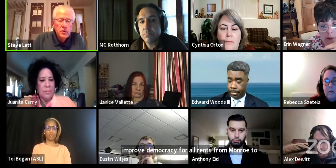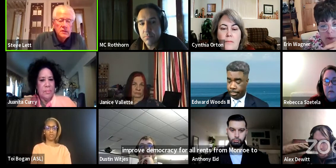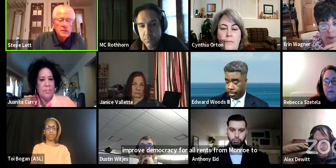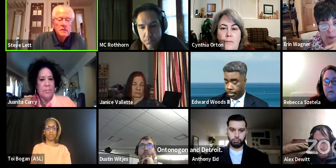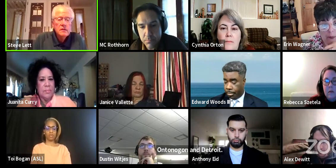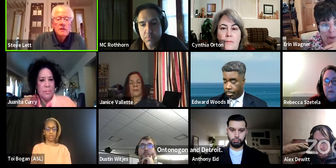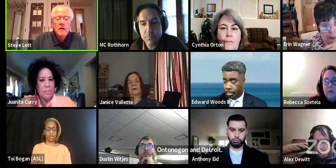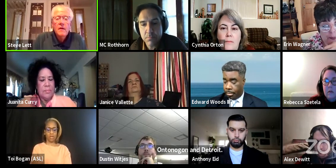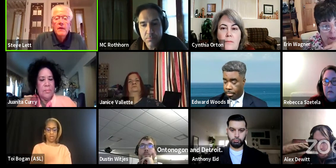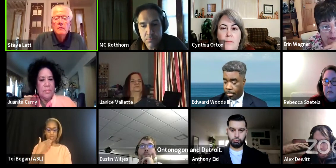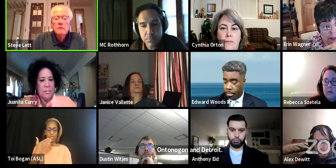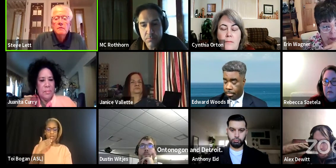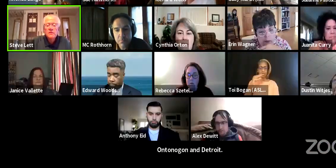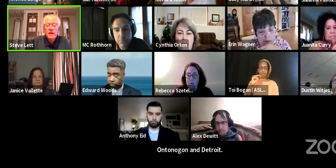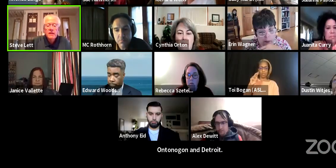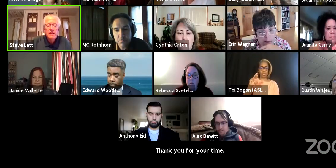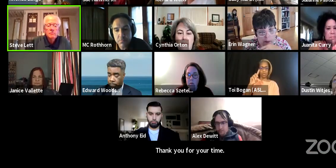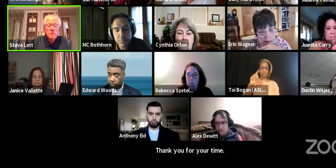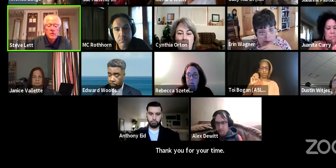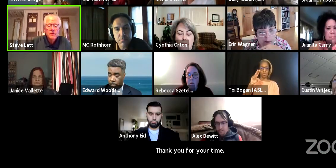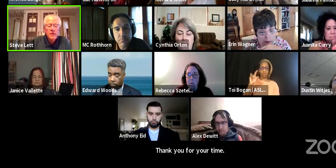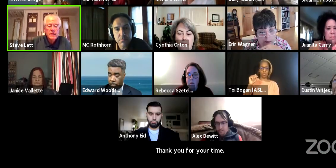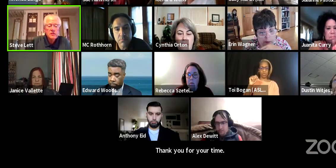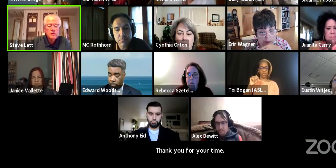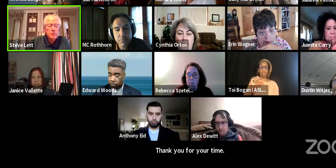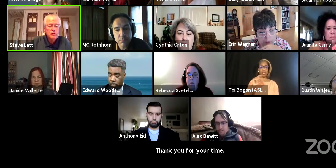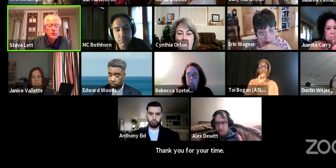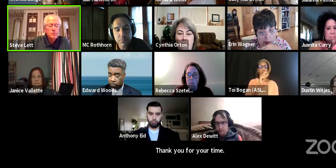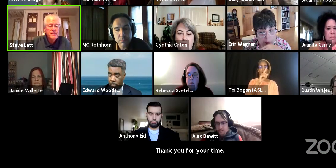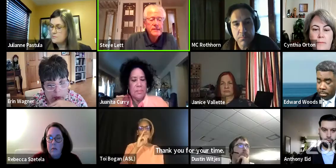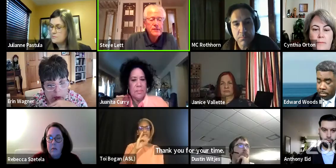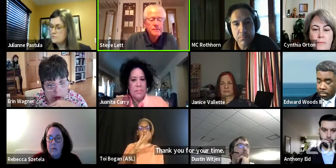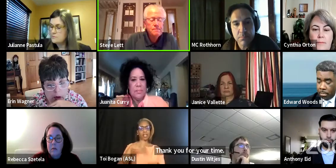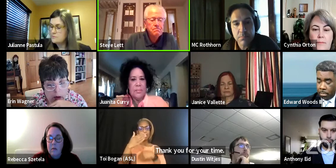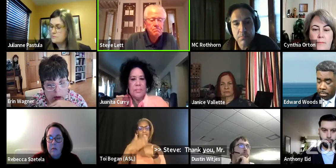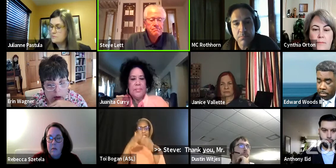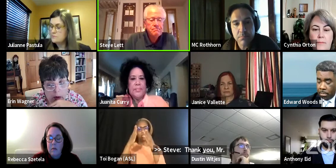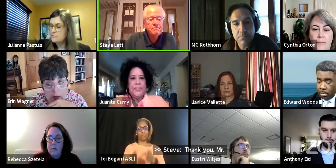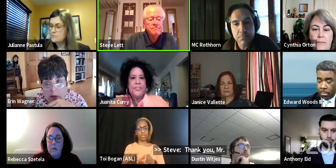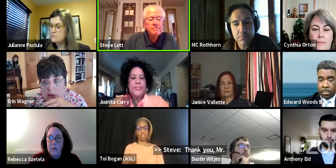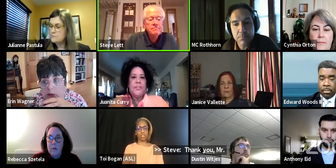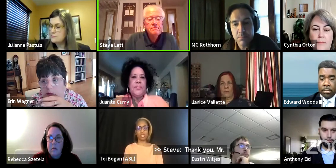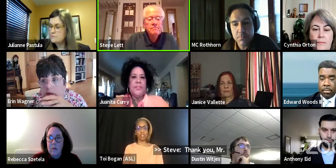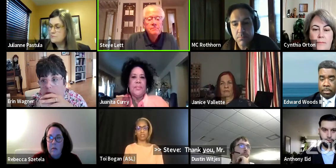Mr. DeWitt. Sally, next person, please.